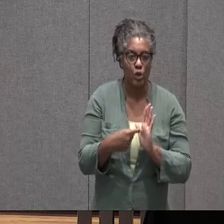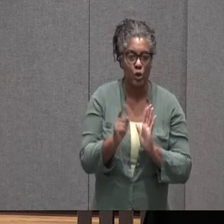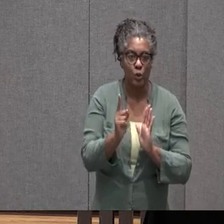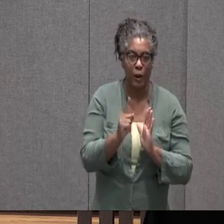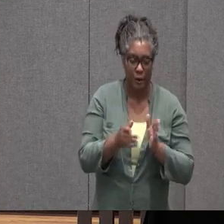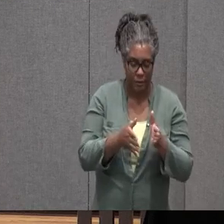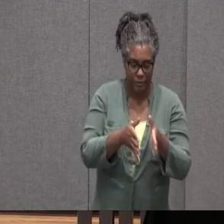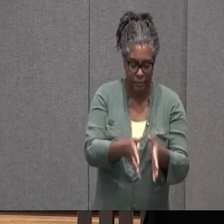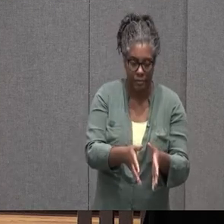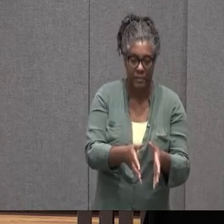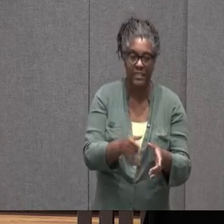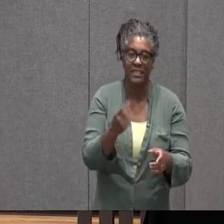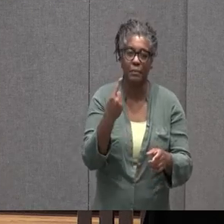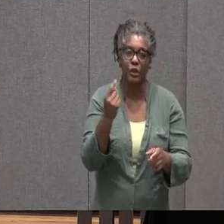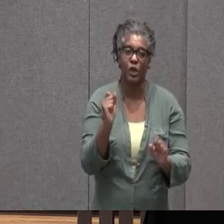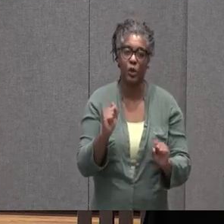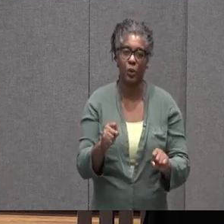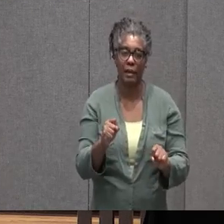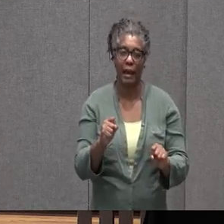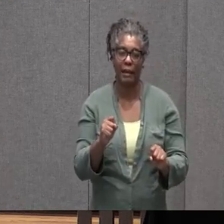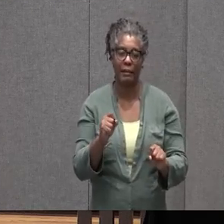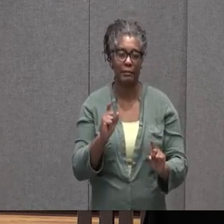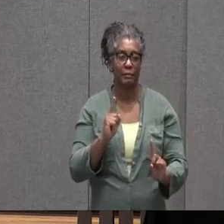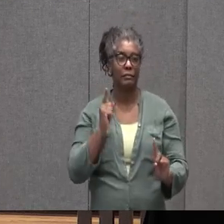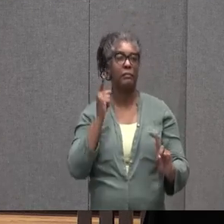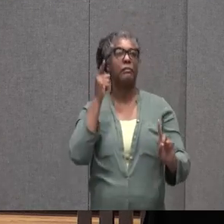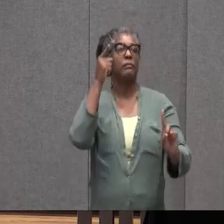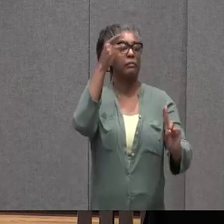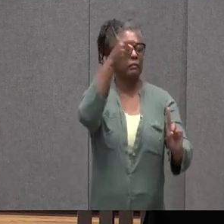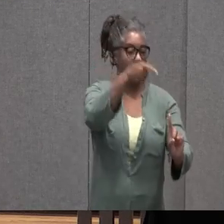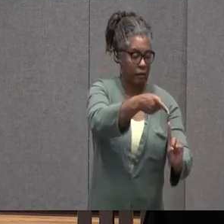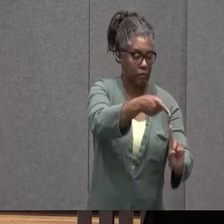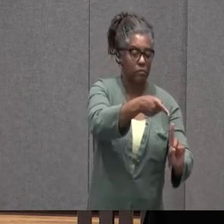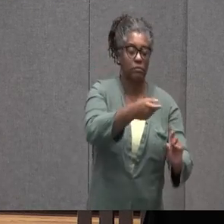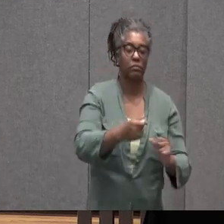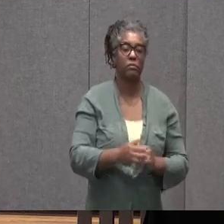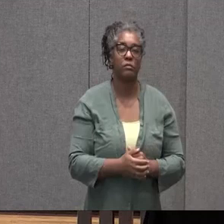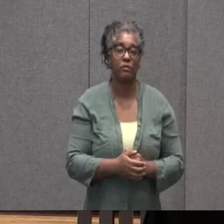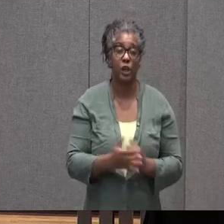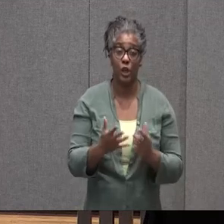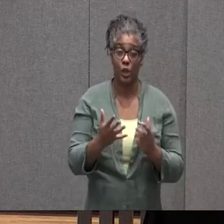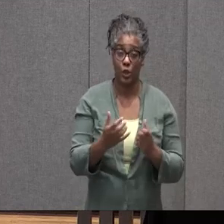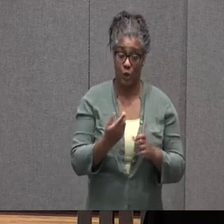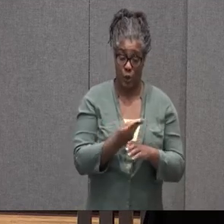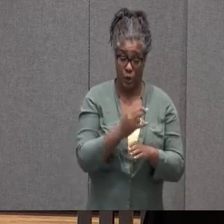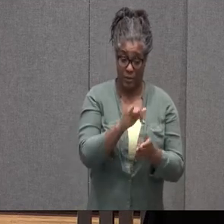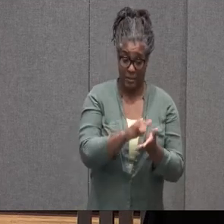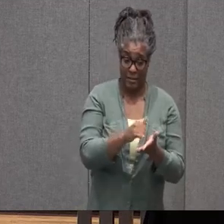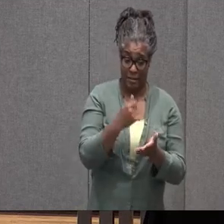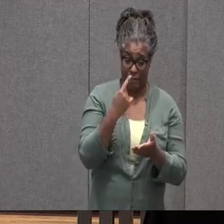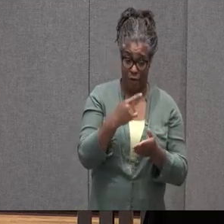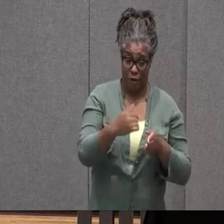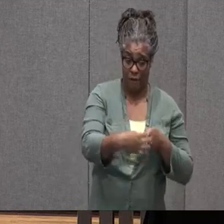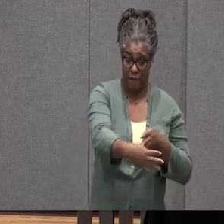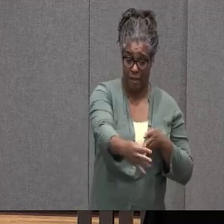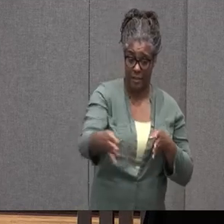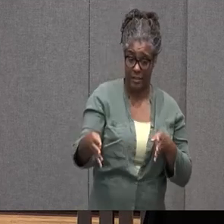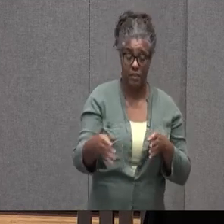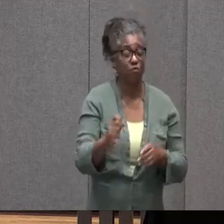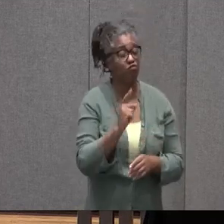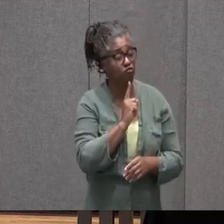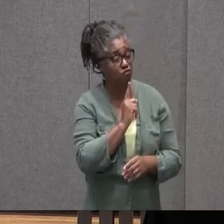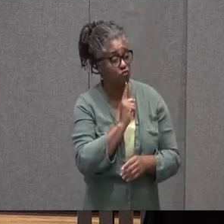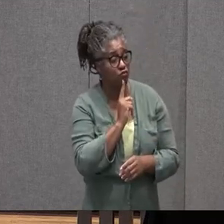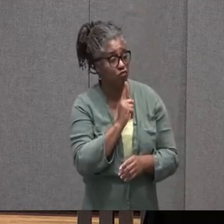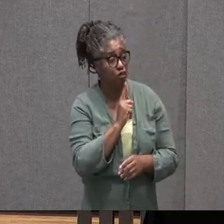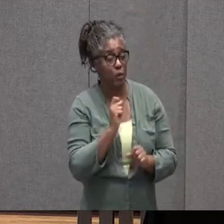for. Mm-hmm. Yeah. Very good. Well, do we want to use these as a fence or do we want to use a bar? Sure. We could use those as a fence.